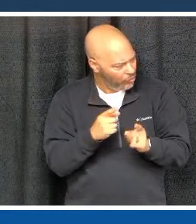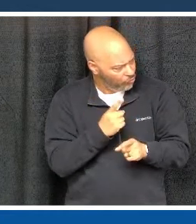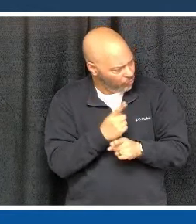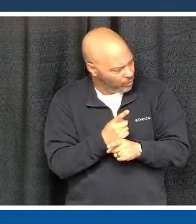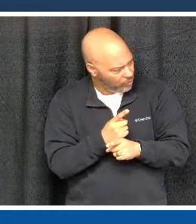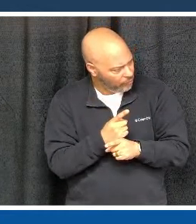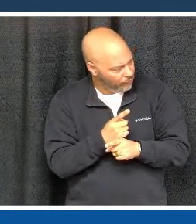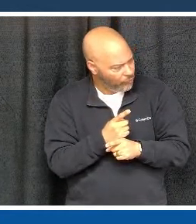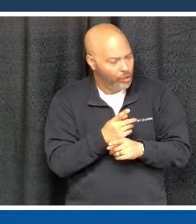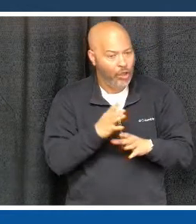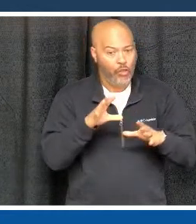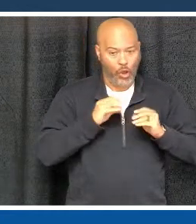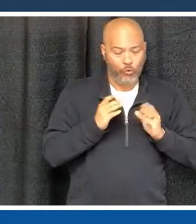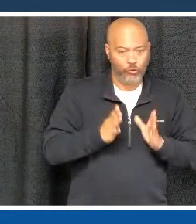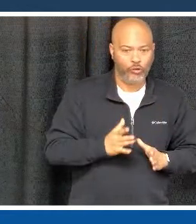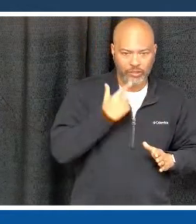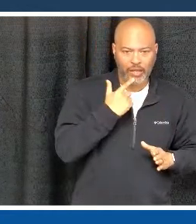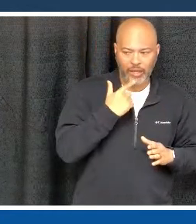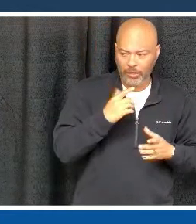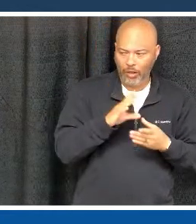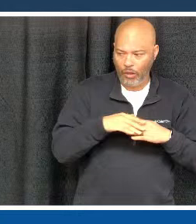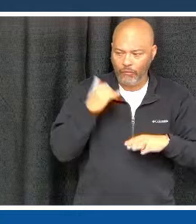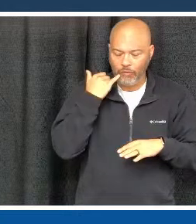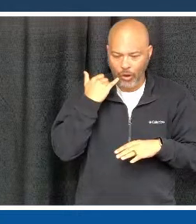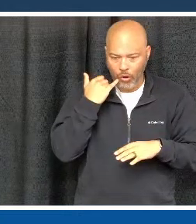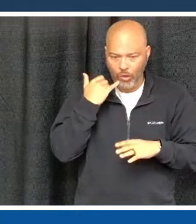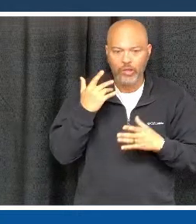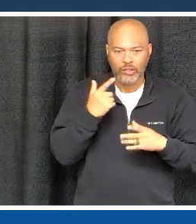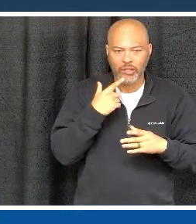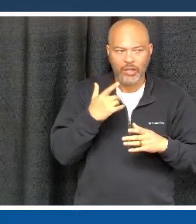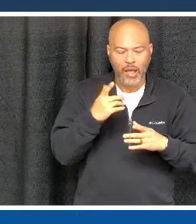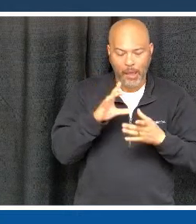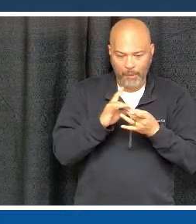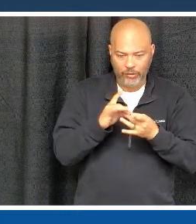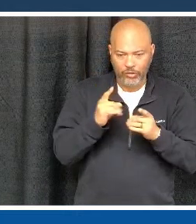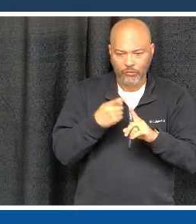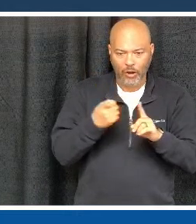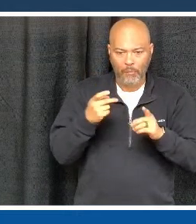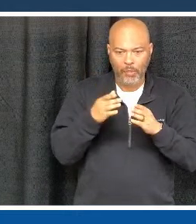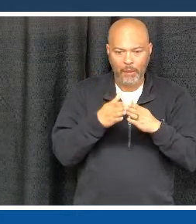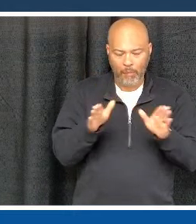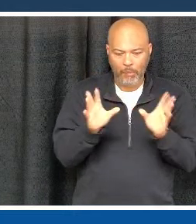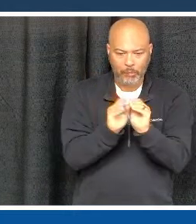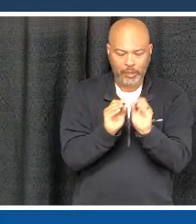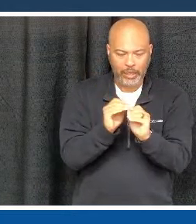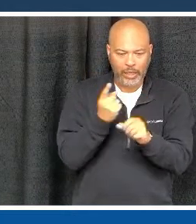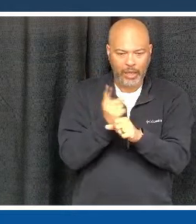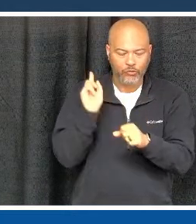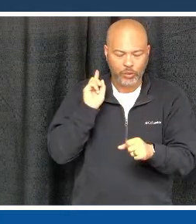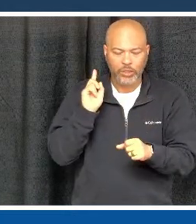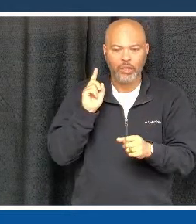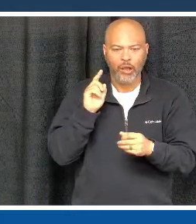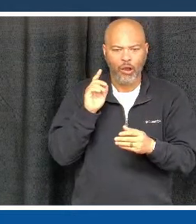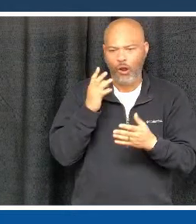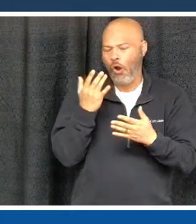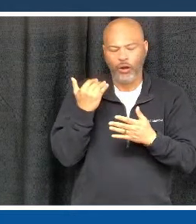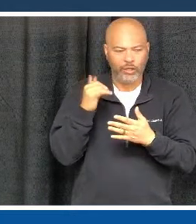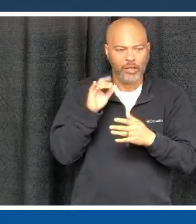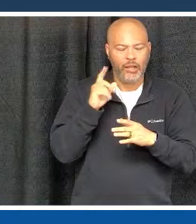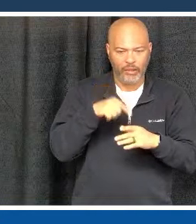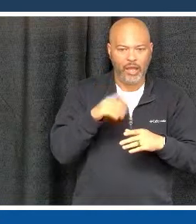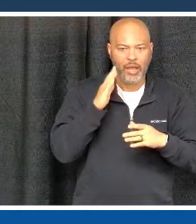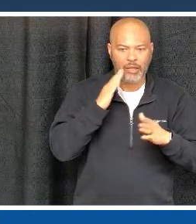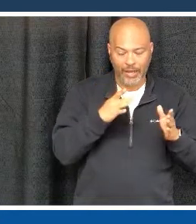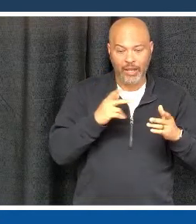that's, Yes, the owner has said to me on the phone and did mention from the public hearing last week or last day, that